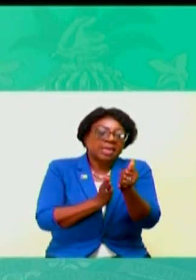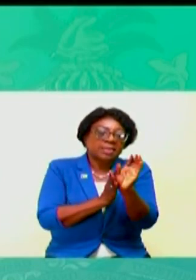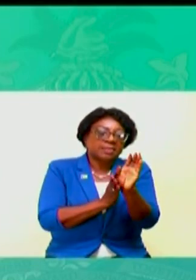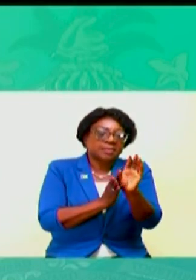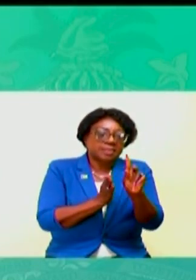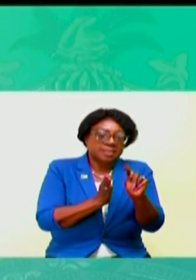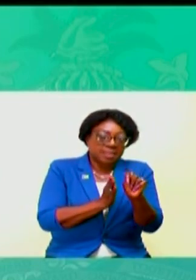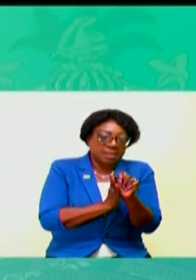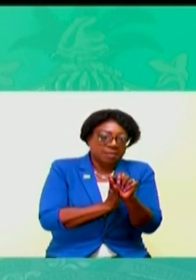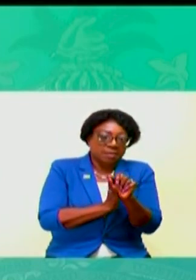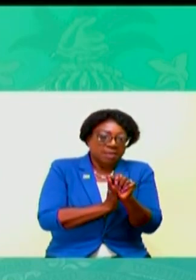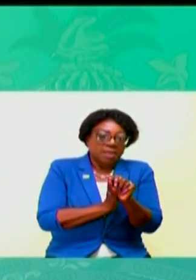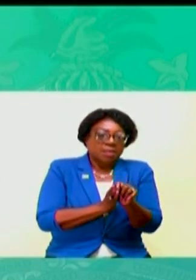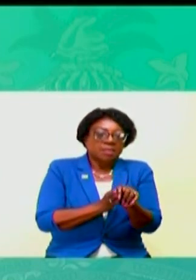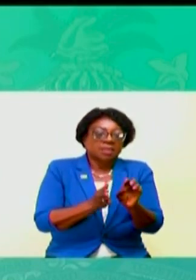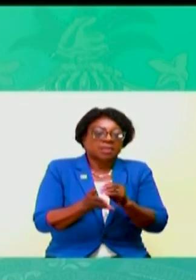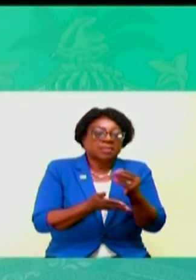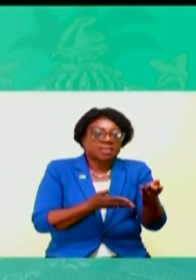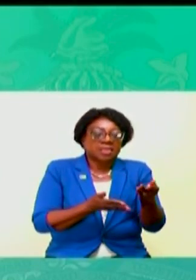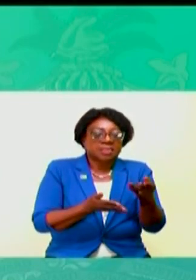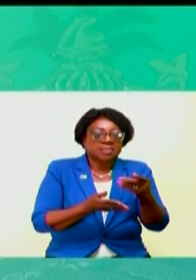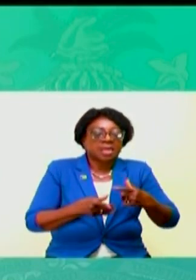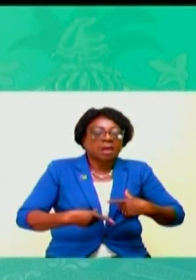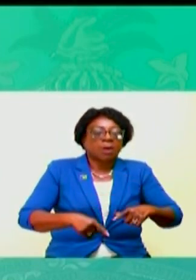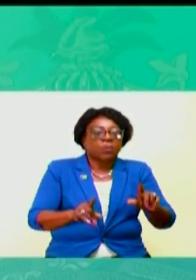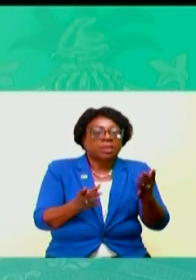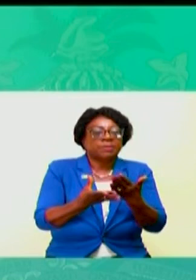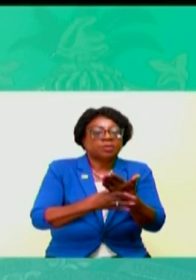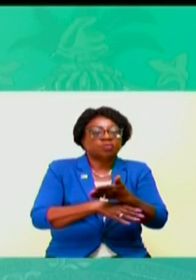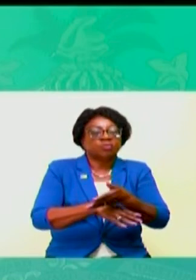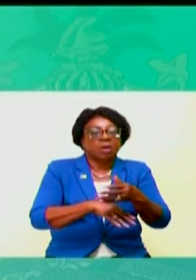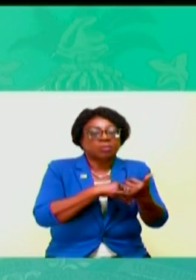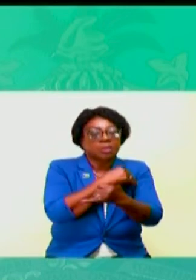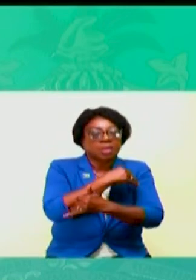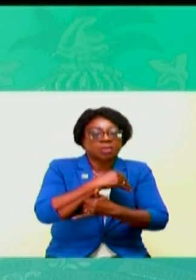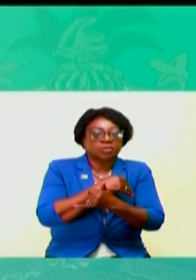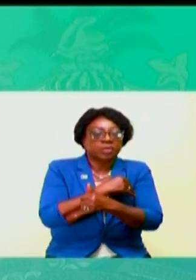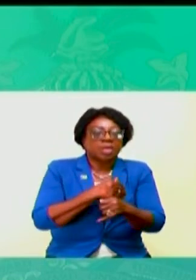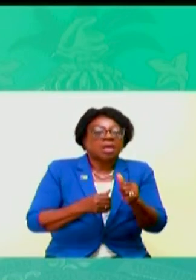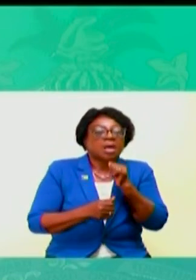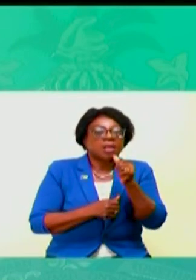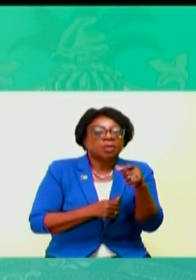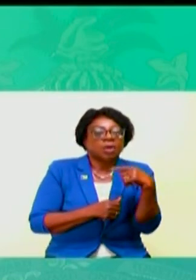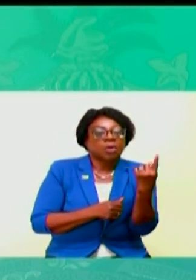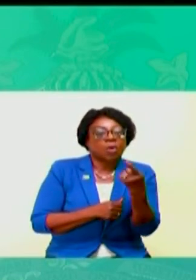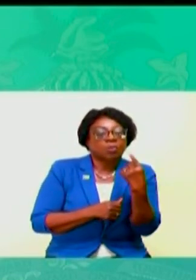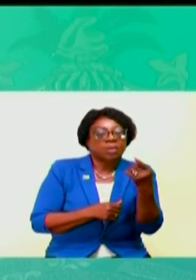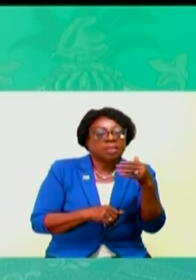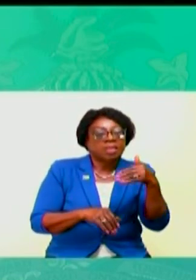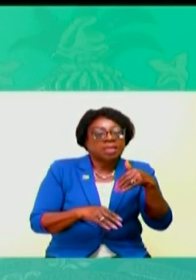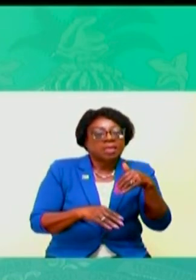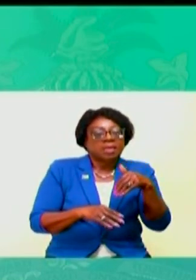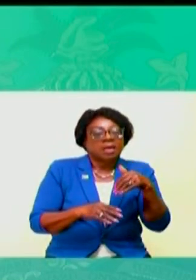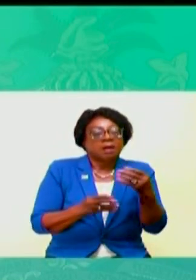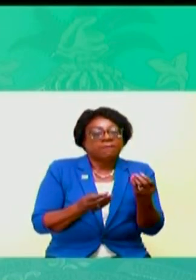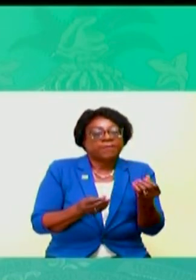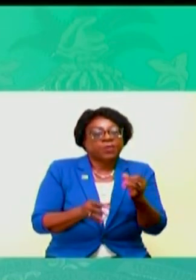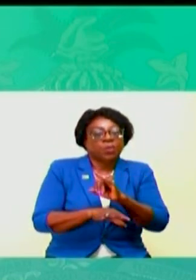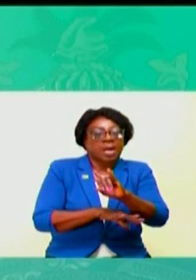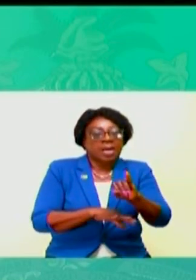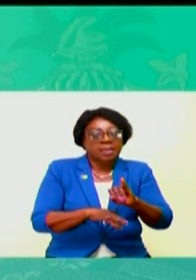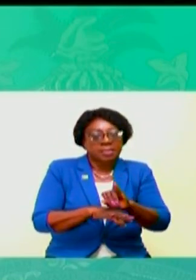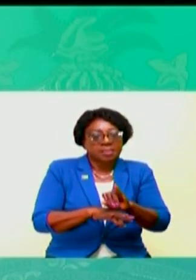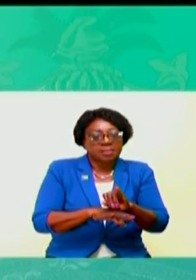past, the concessions are available throughout the country and not just a few select islands. On